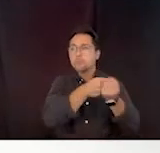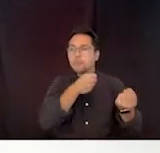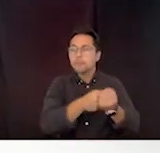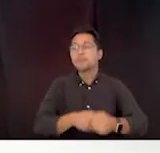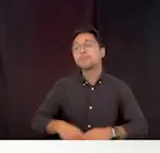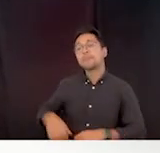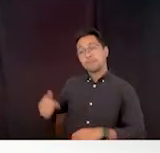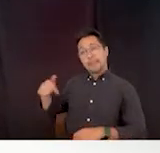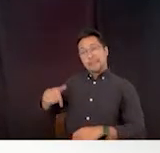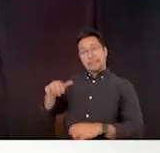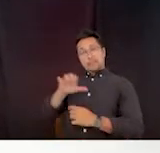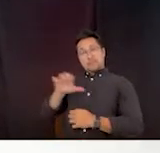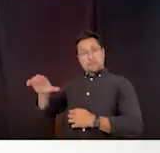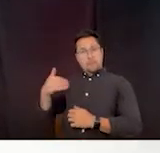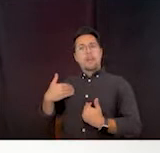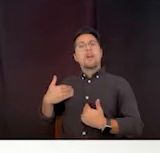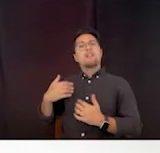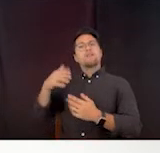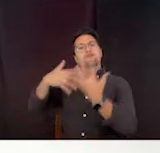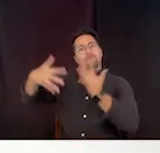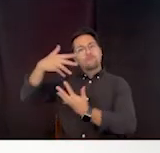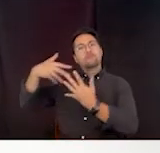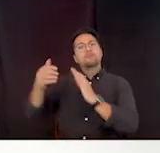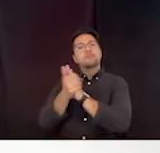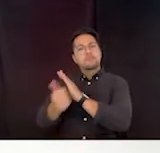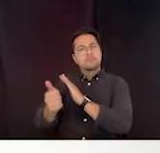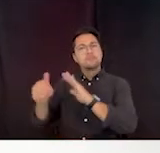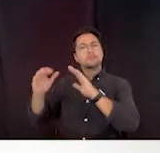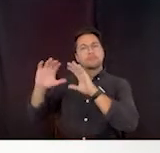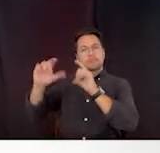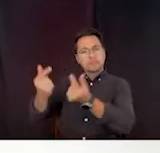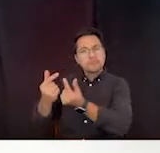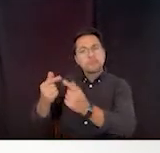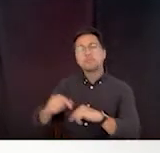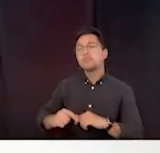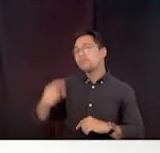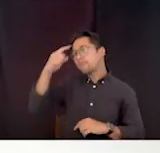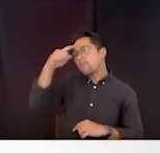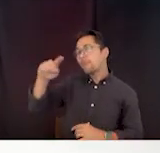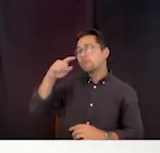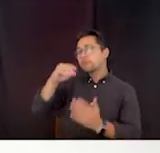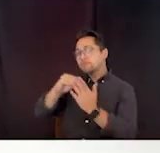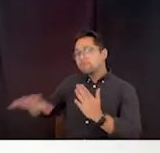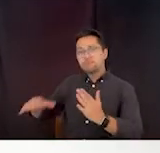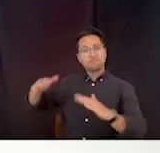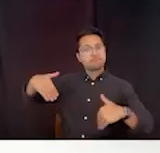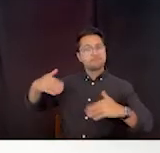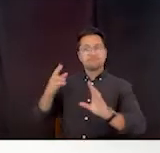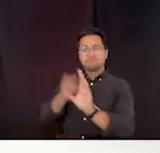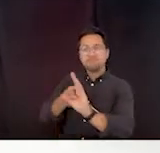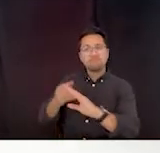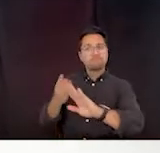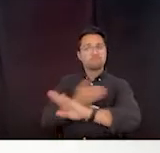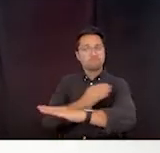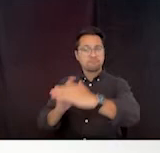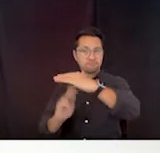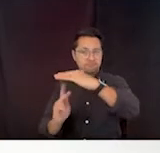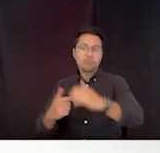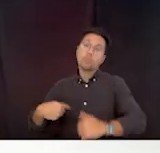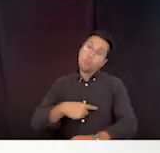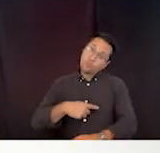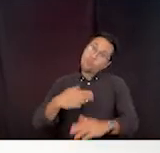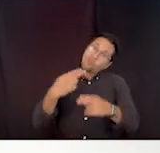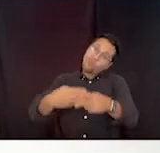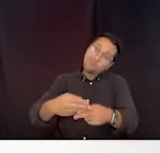a social skills group for this type age population for our kids who have yet to enter kindergarten. We affectionately call it